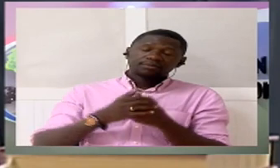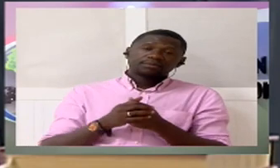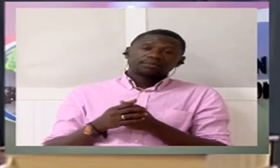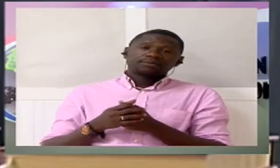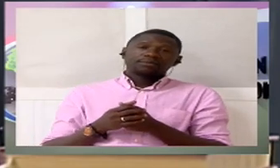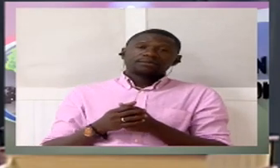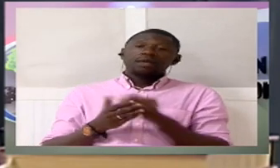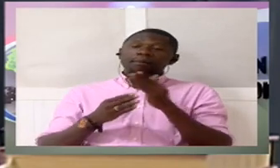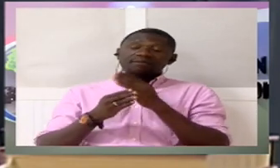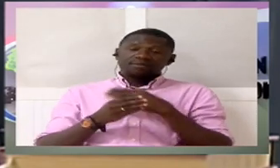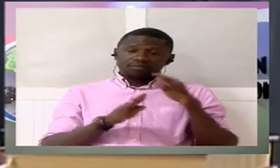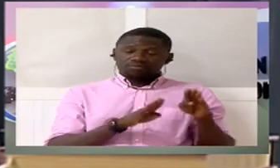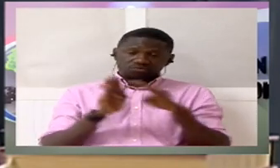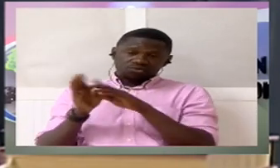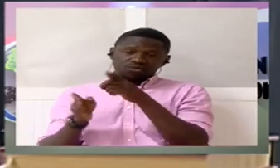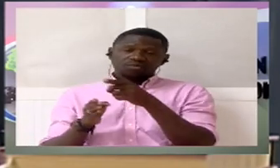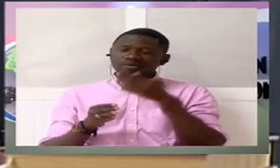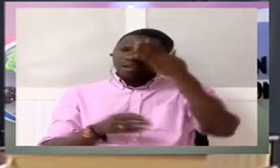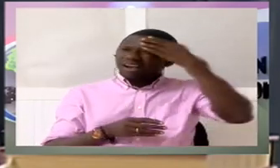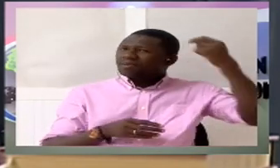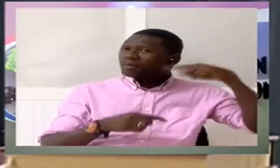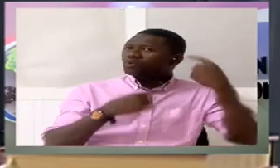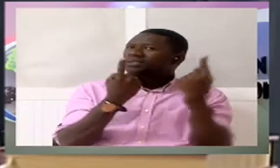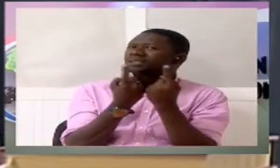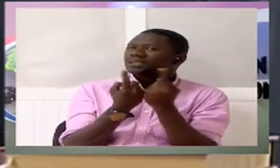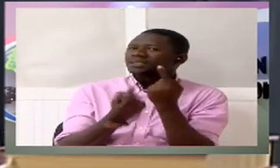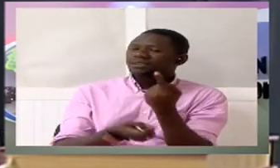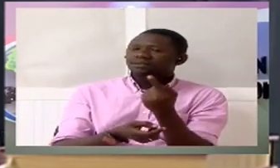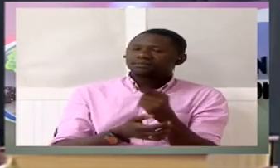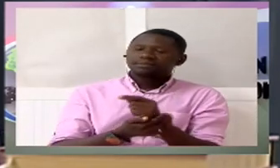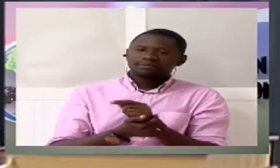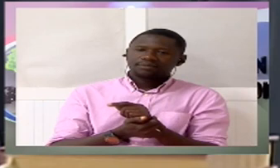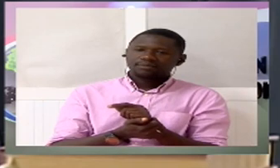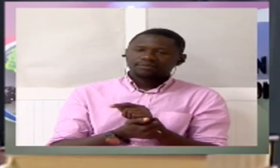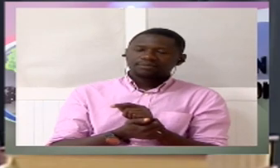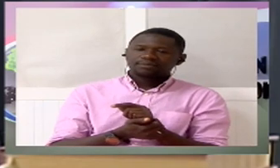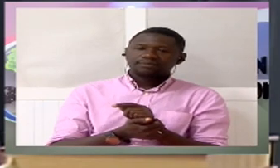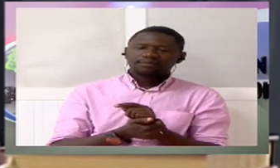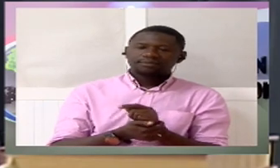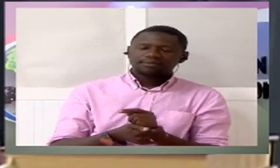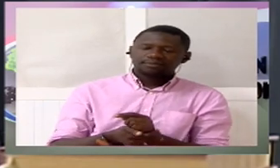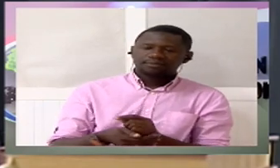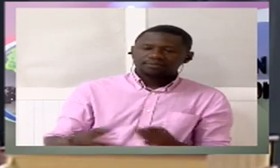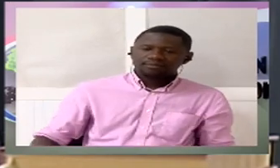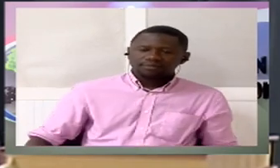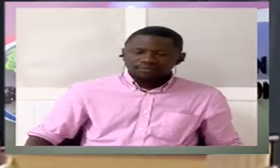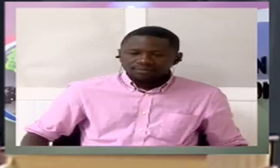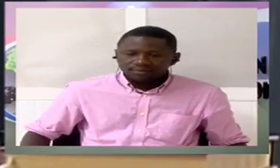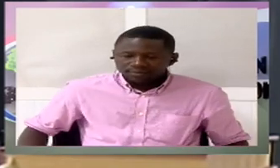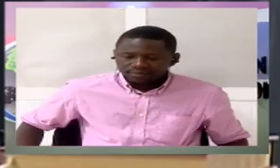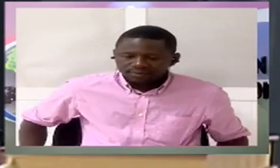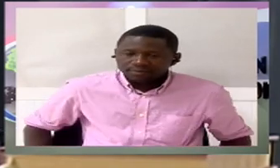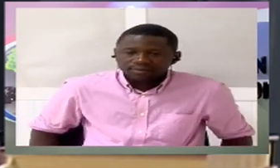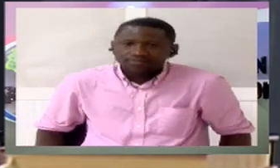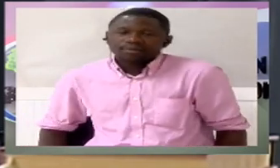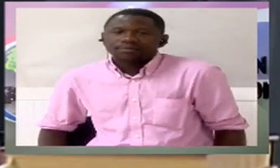Before I talk to you about those attempts, I forgot something. Nga video kasetul fana